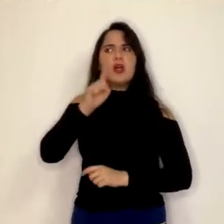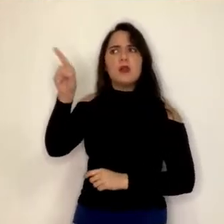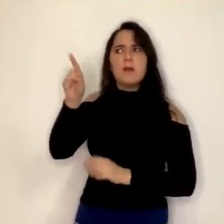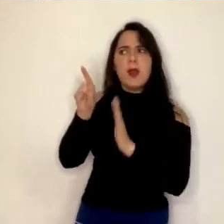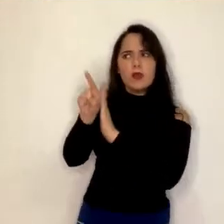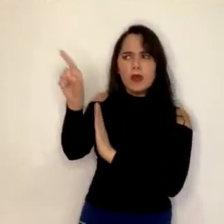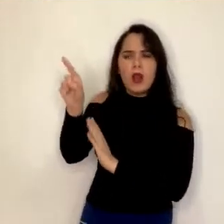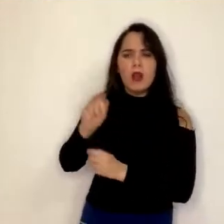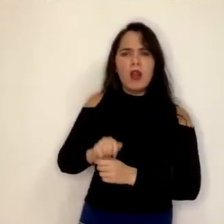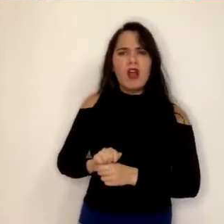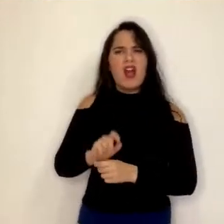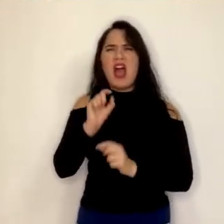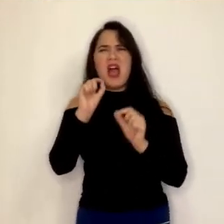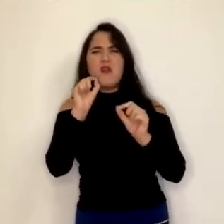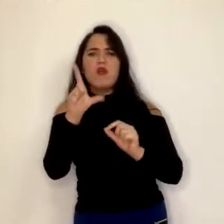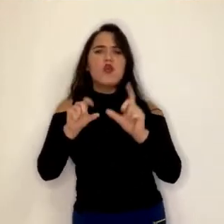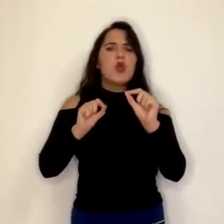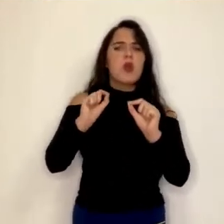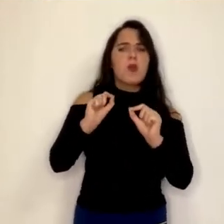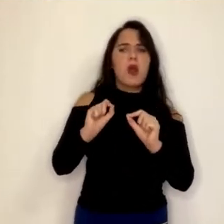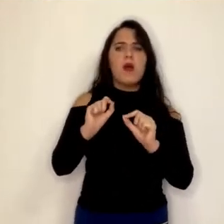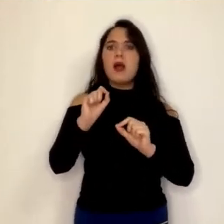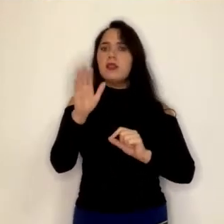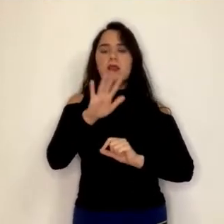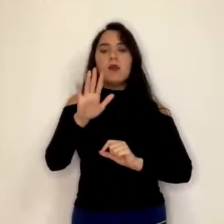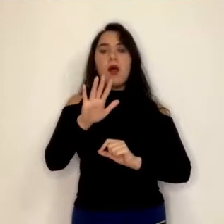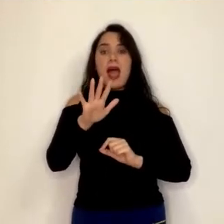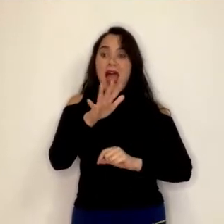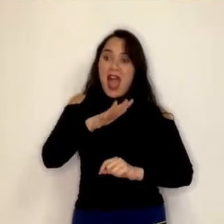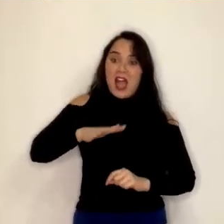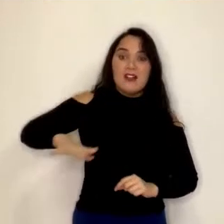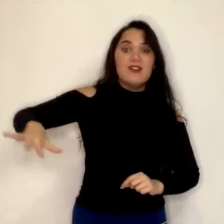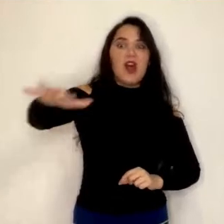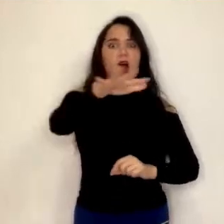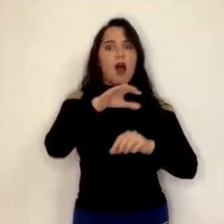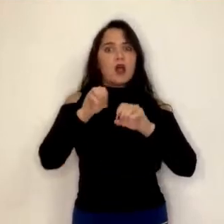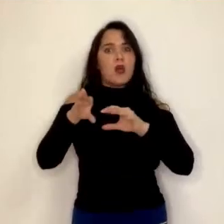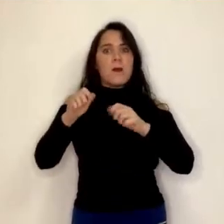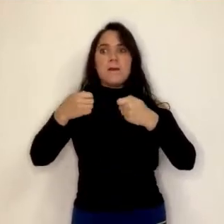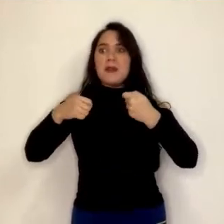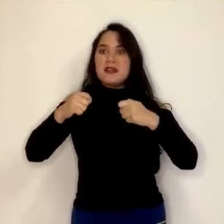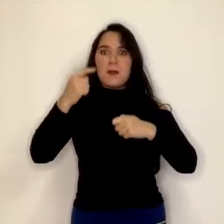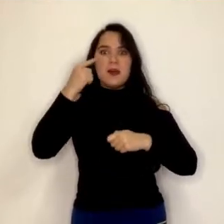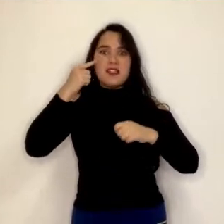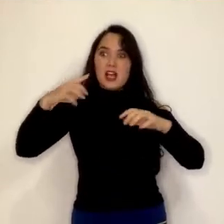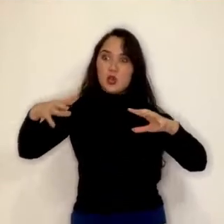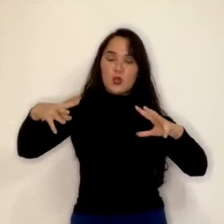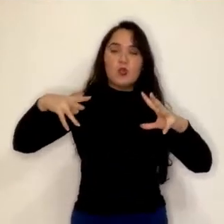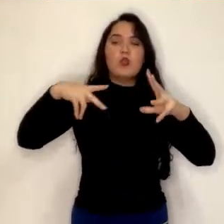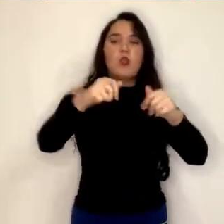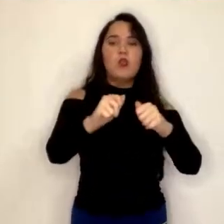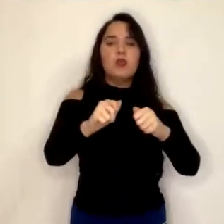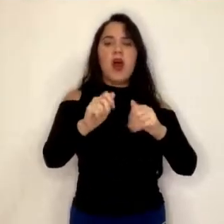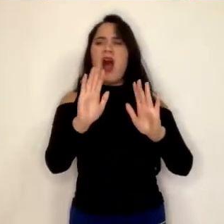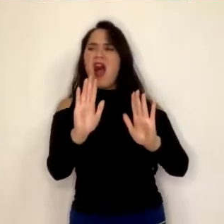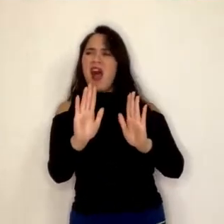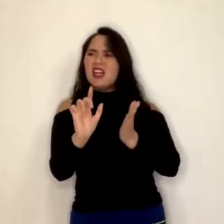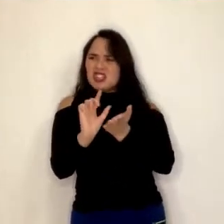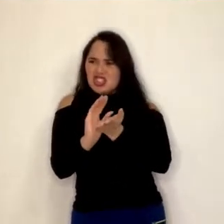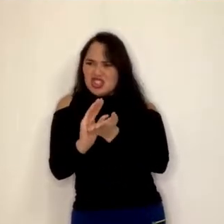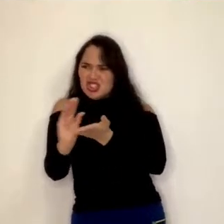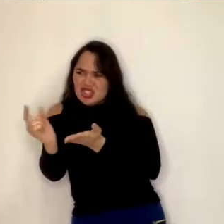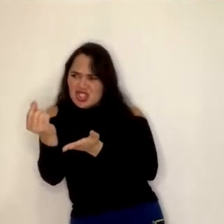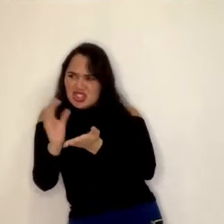it basic? Is it superior institutions of higher learning or professional? Is